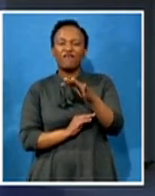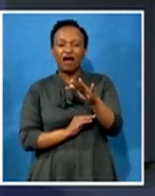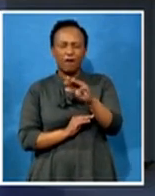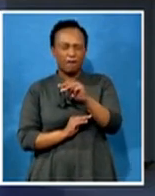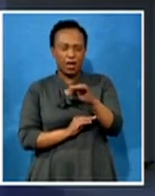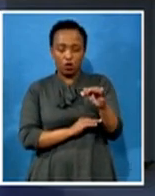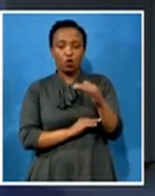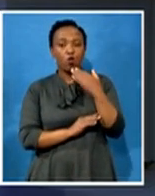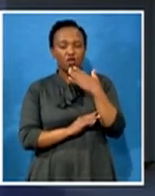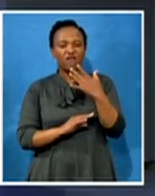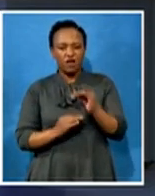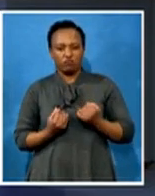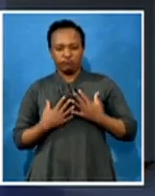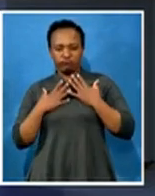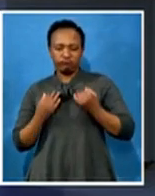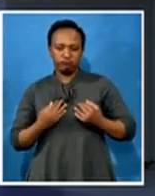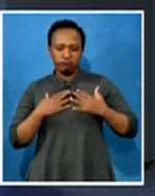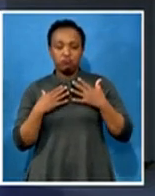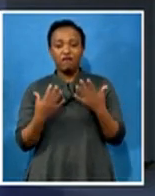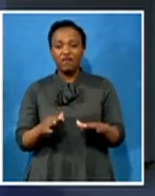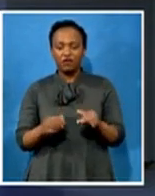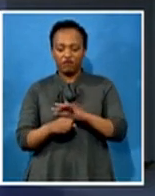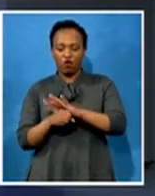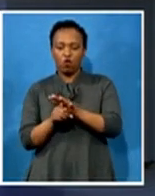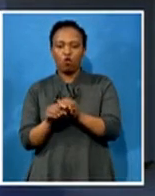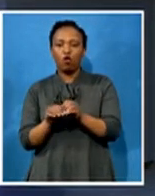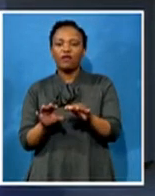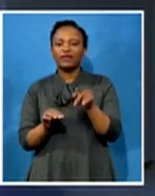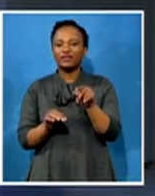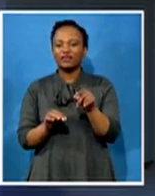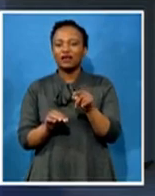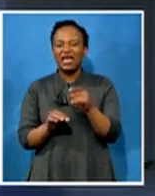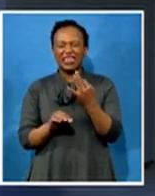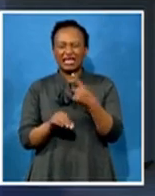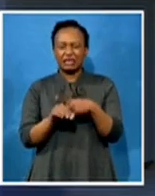coronavirus, and this is 3 times more than the figure from early June.